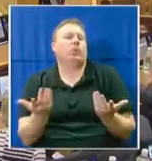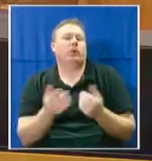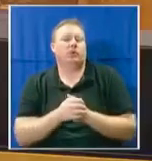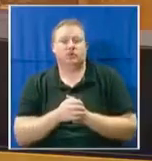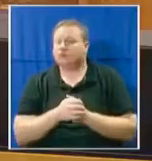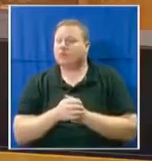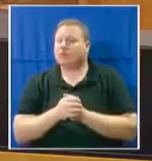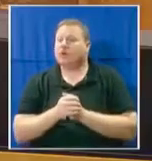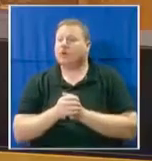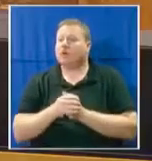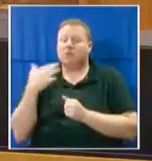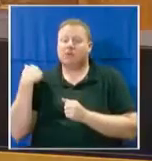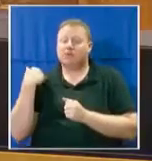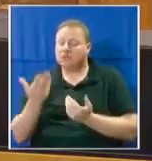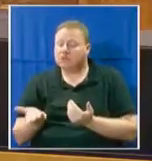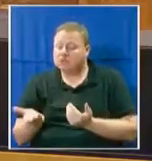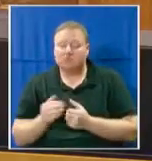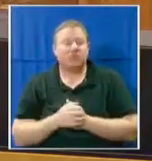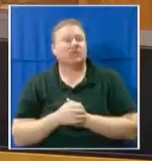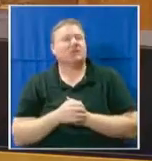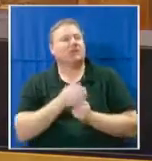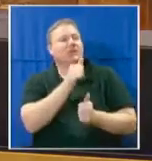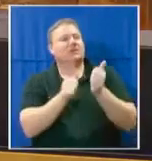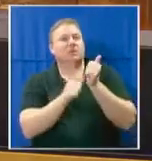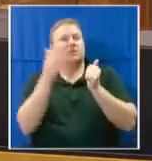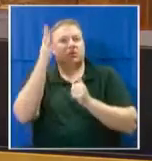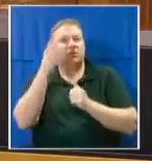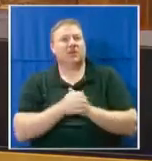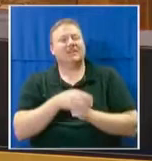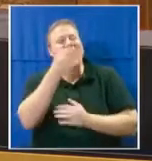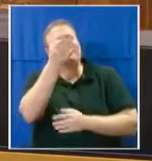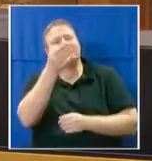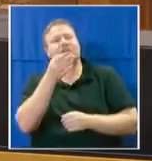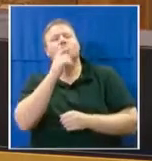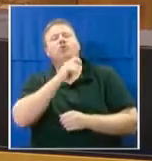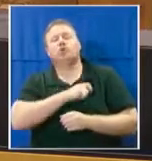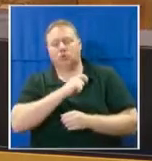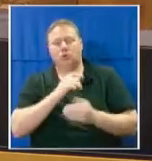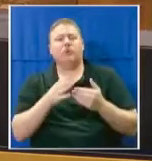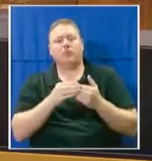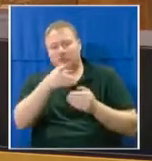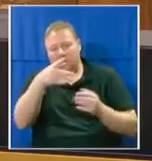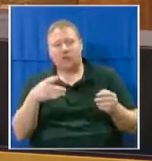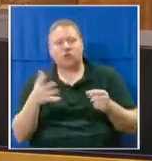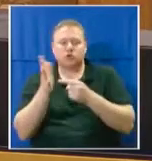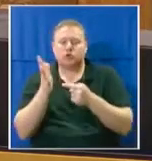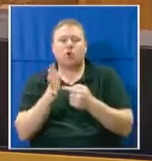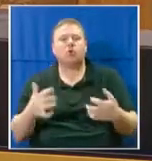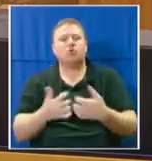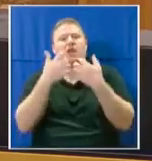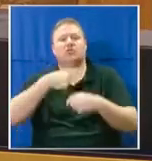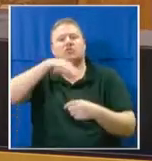Deputy Speaker, you are hitting the core of the challenge that we have, all of